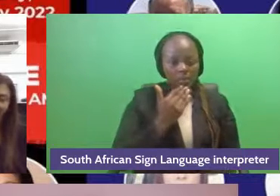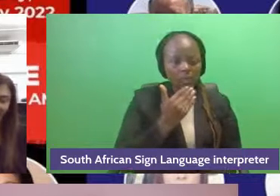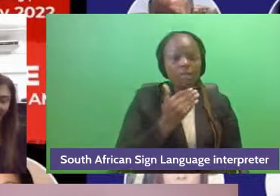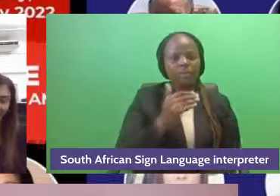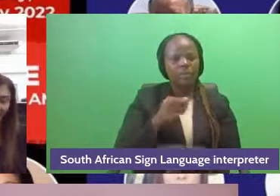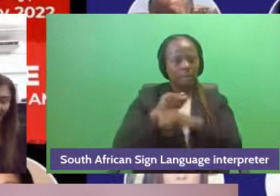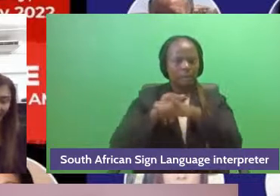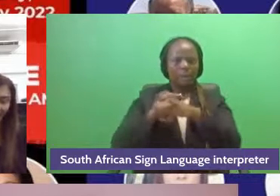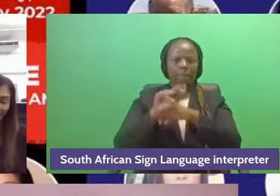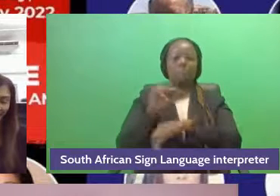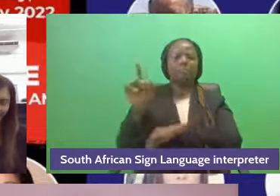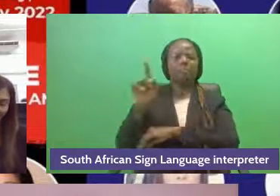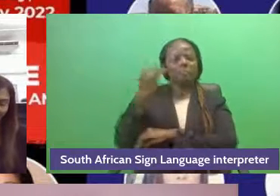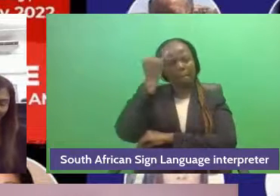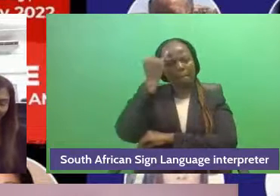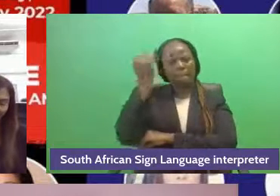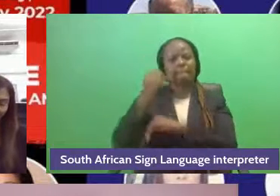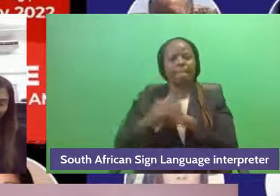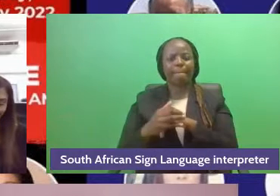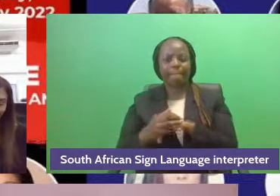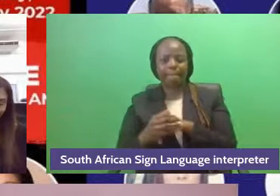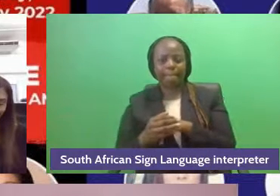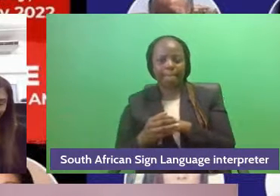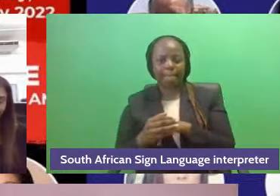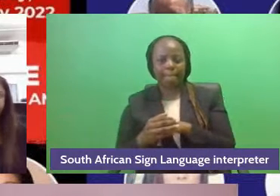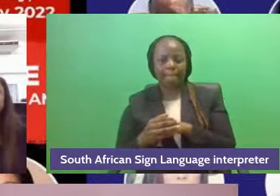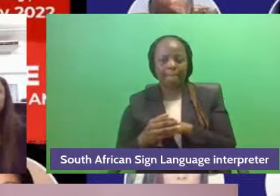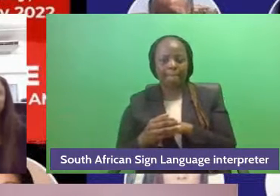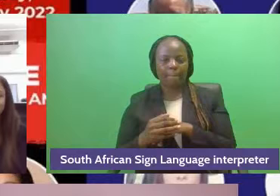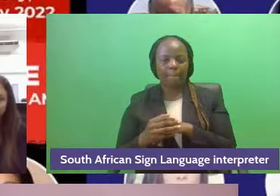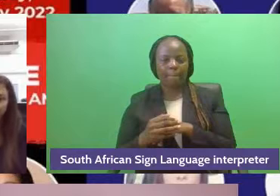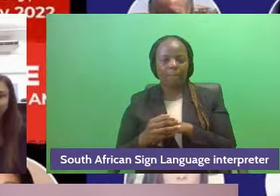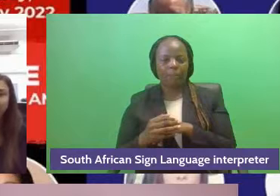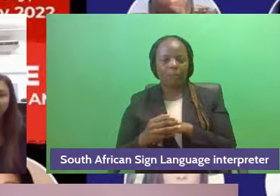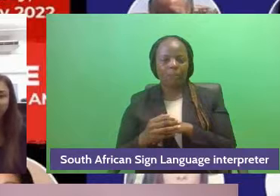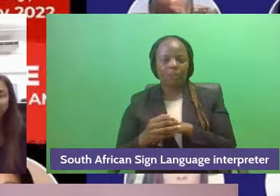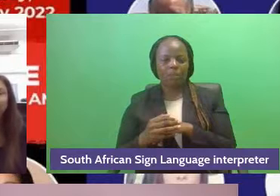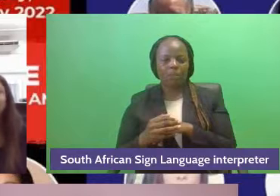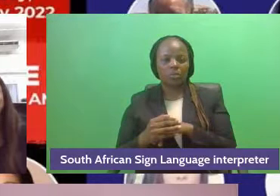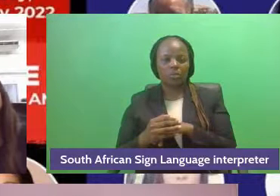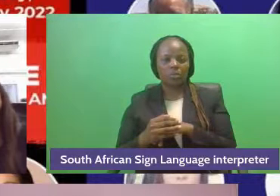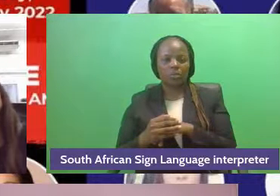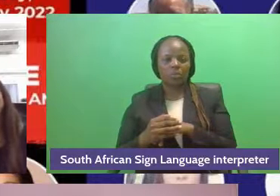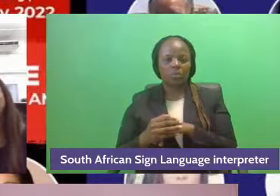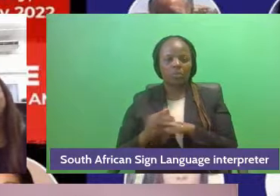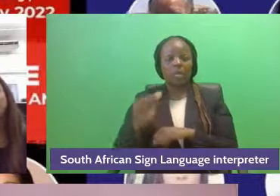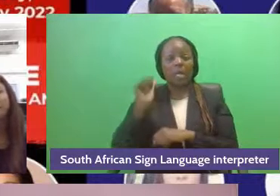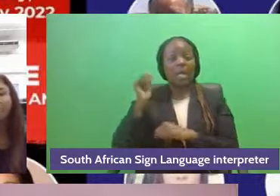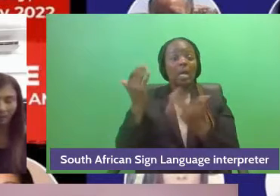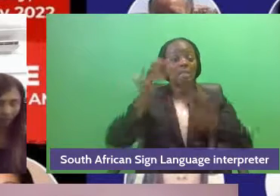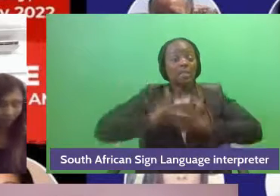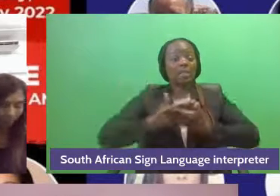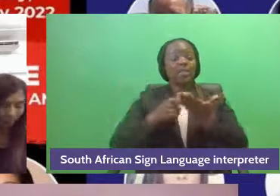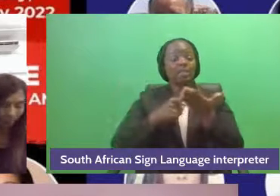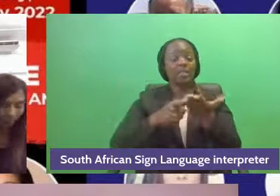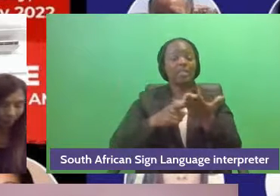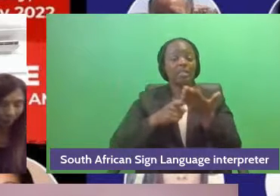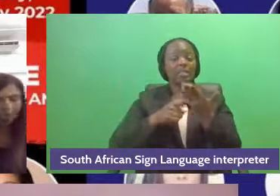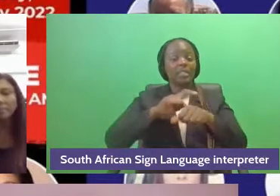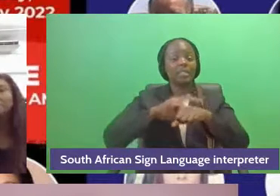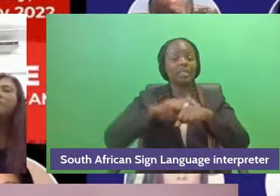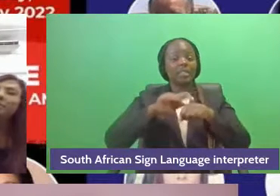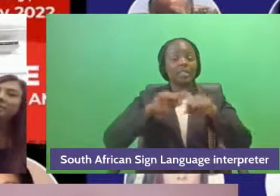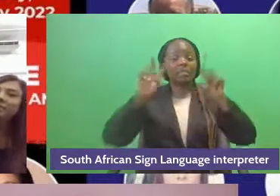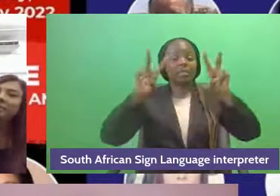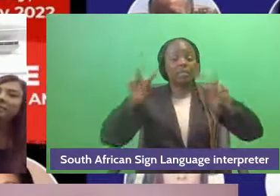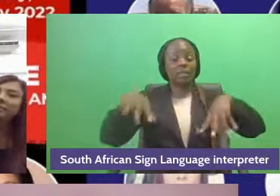sentiments. Let's come together. I was speaking last night, actually, while it was load shedding, speaking to one of